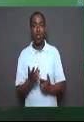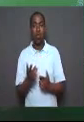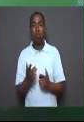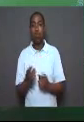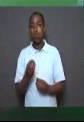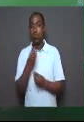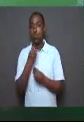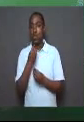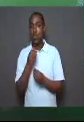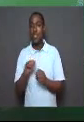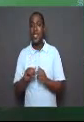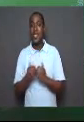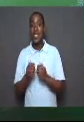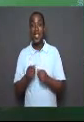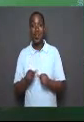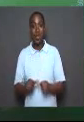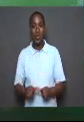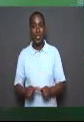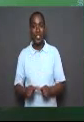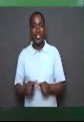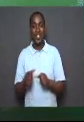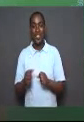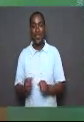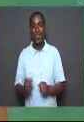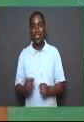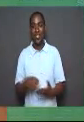preserving food so it lasts longer.